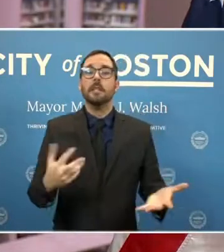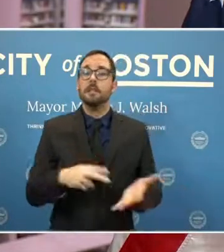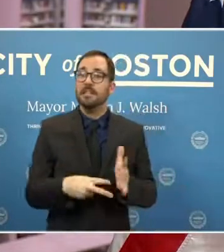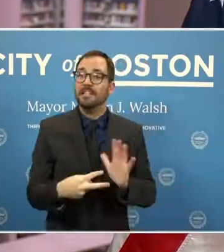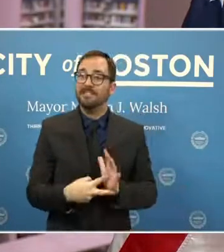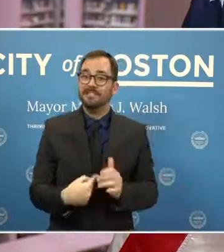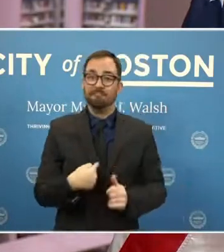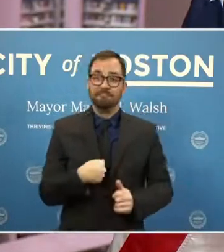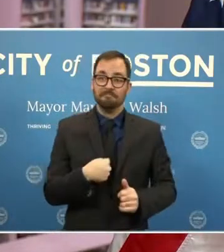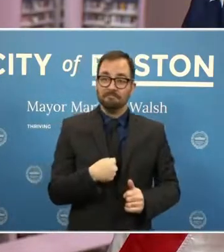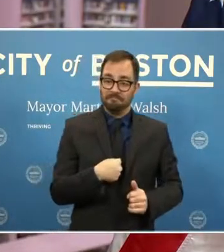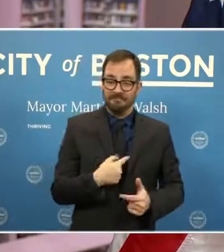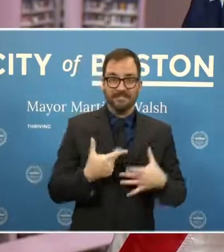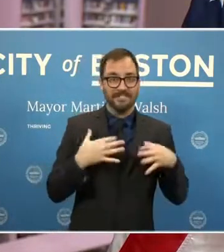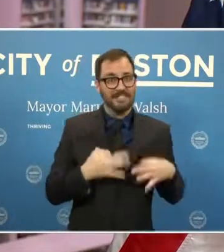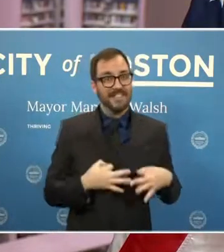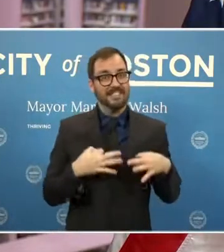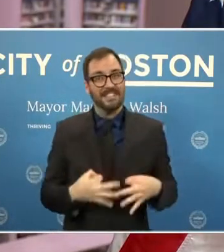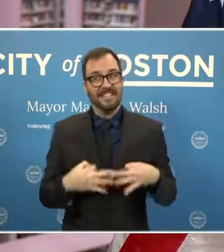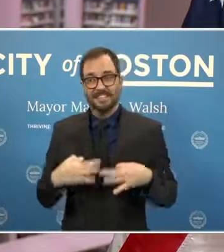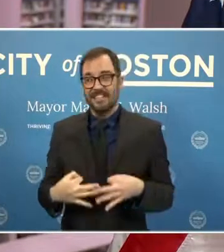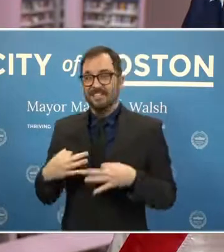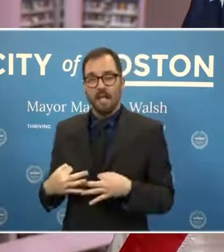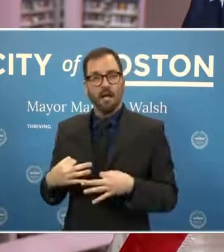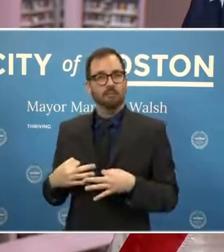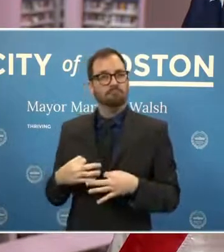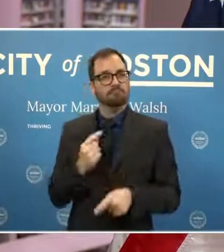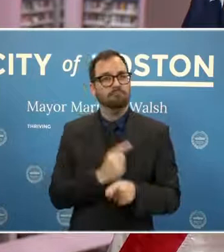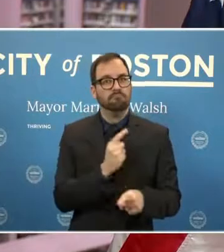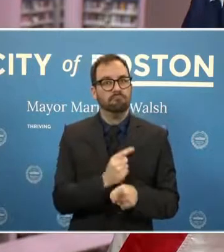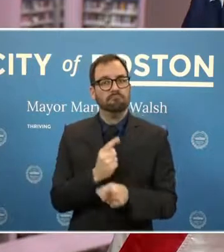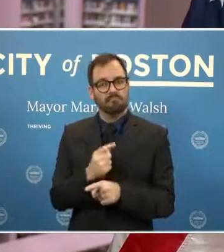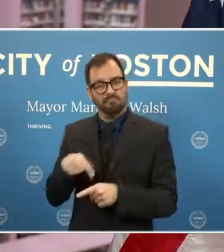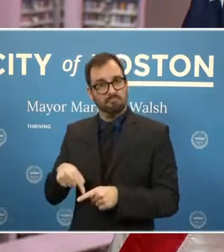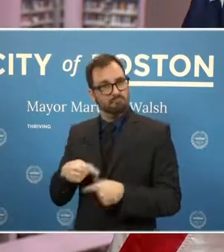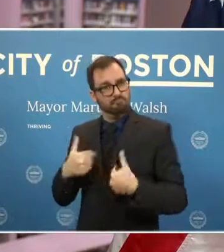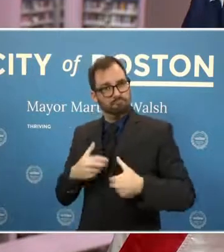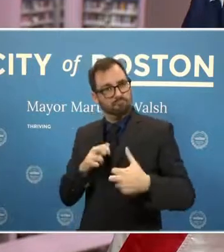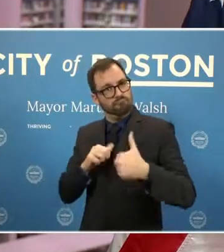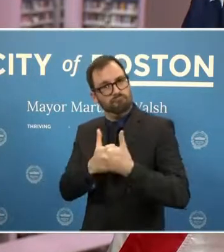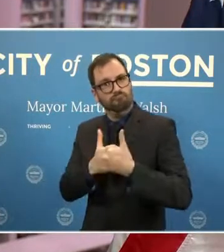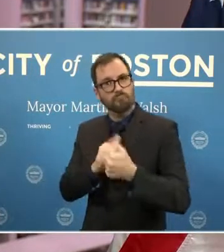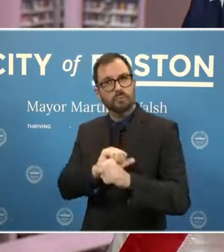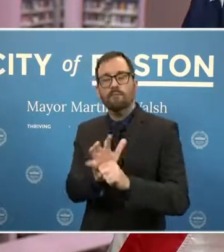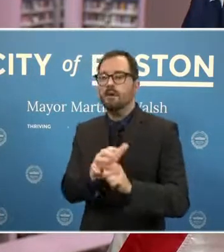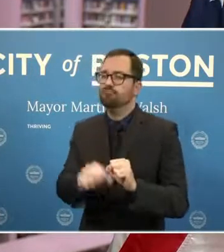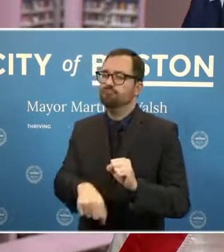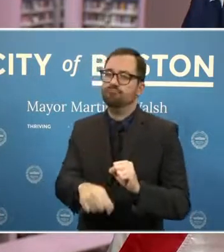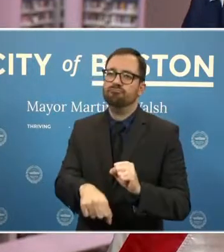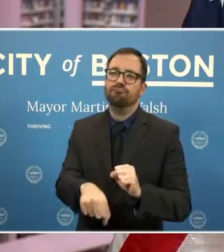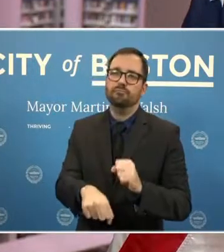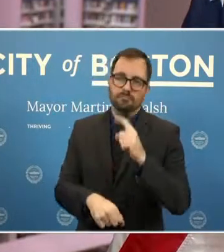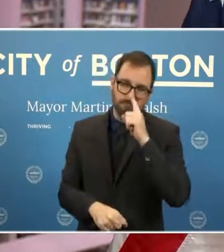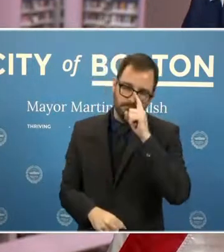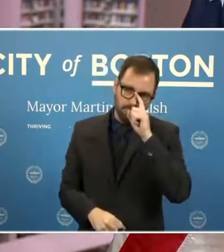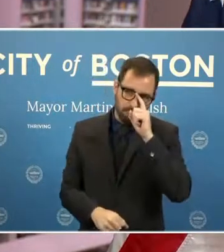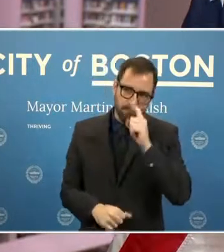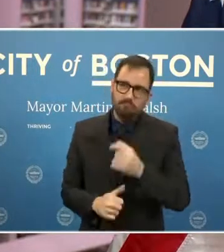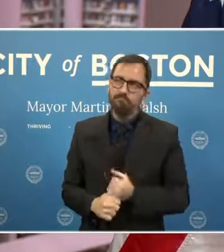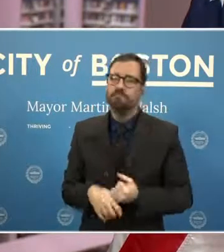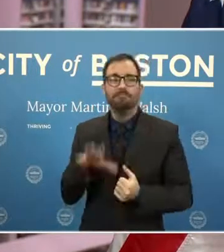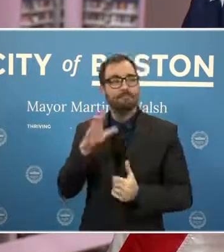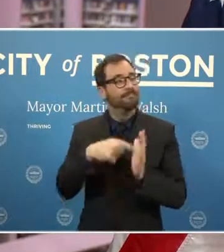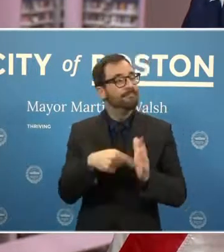you. It means this beautiful new library. It's part of a $130 million citywide investment, the